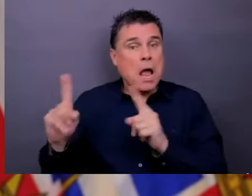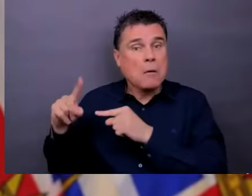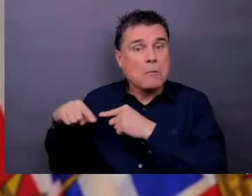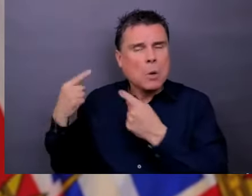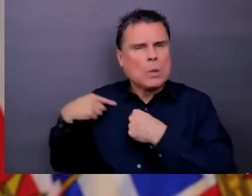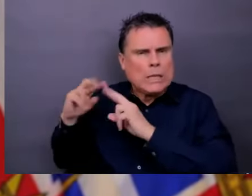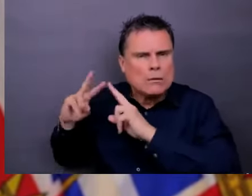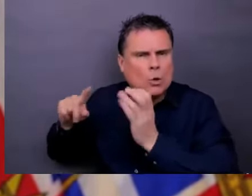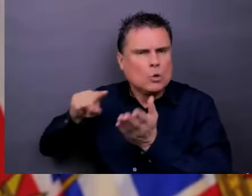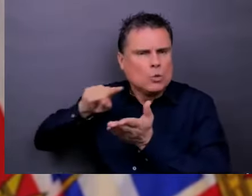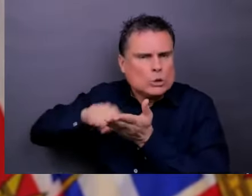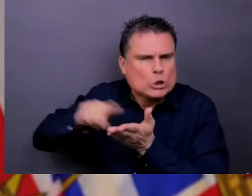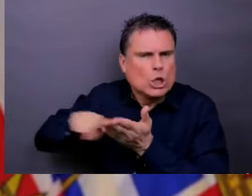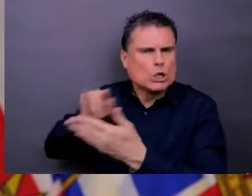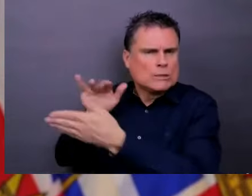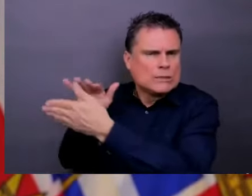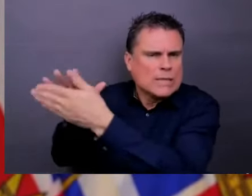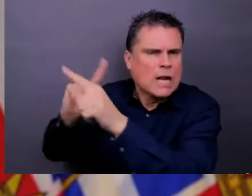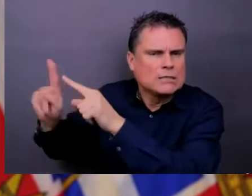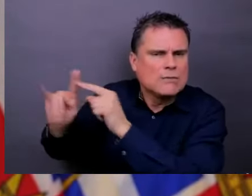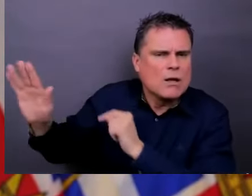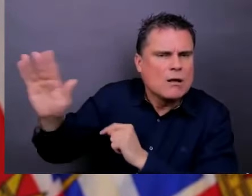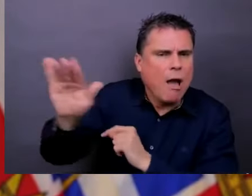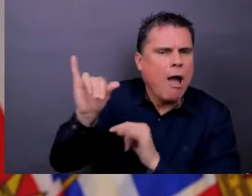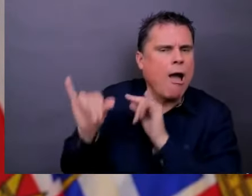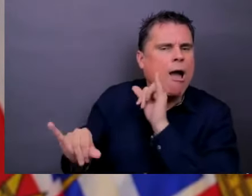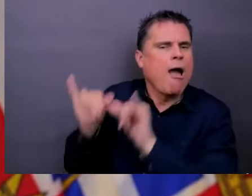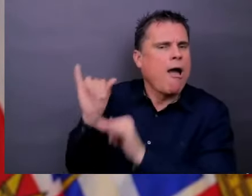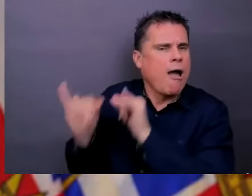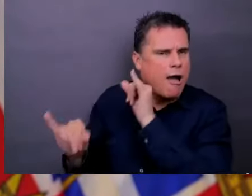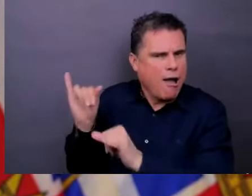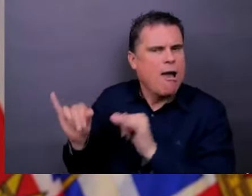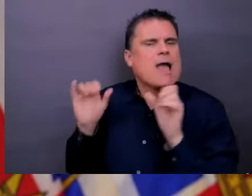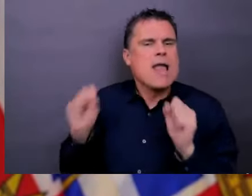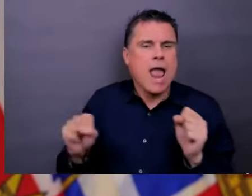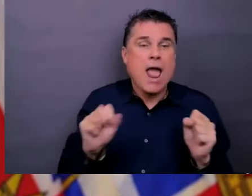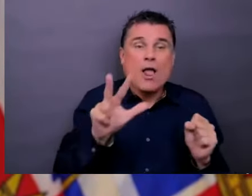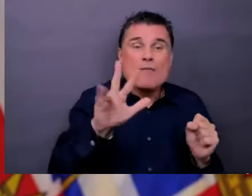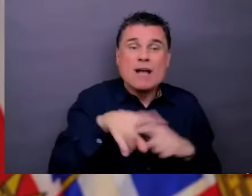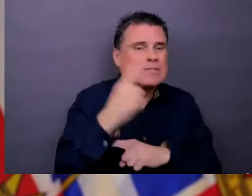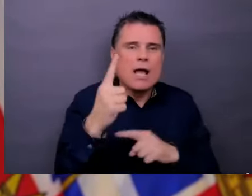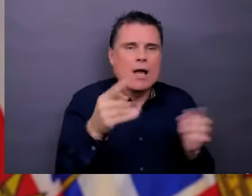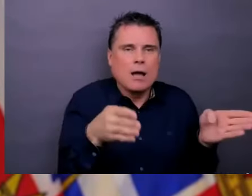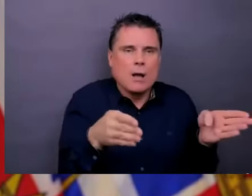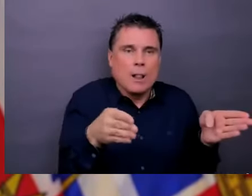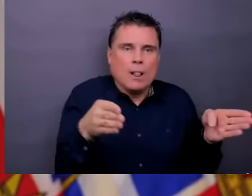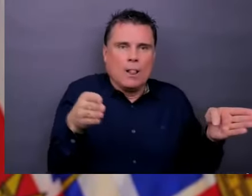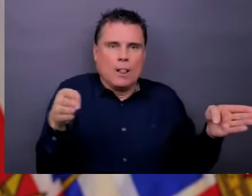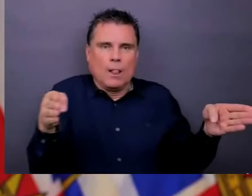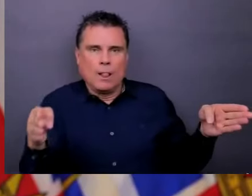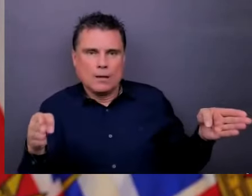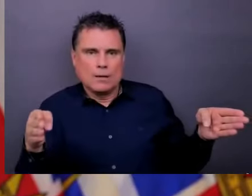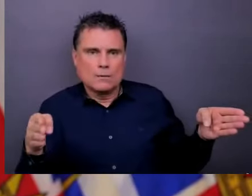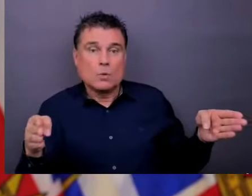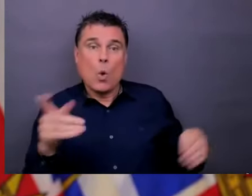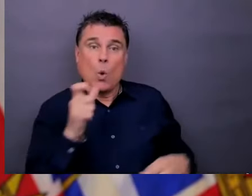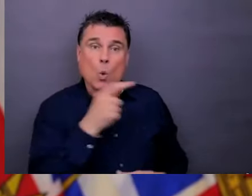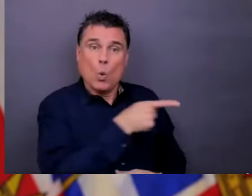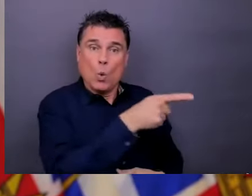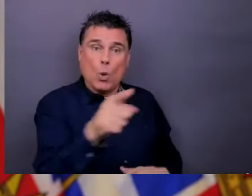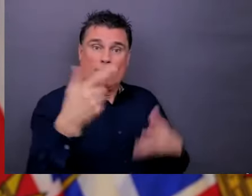of, most people are still within the 42 days, at least starting to get second doses at day